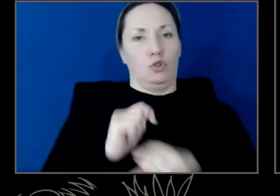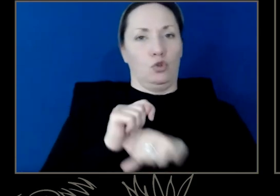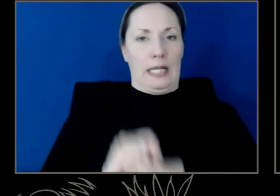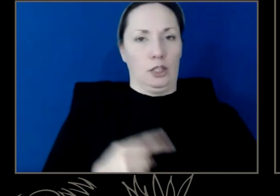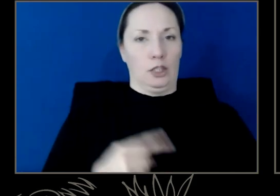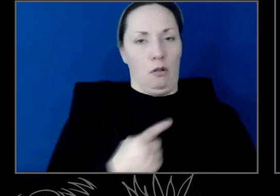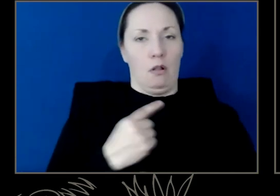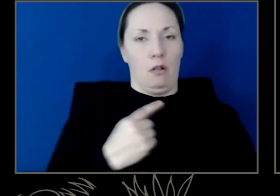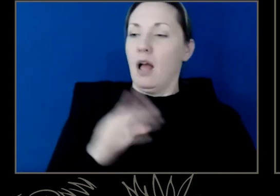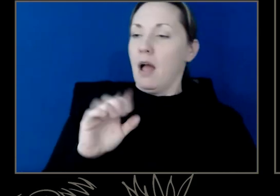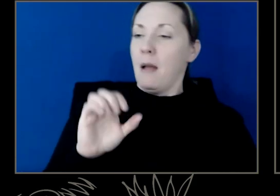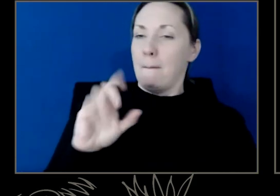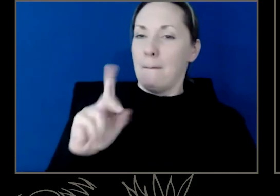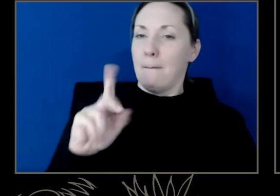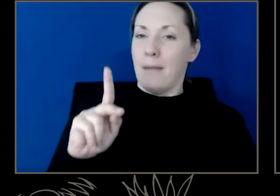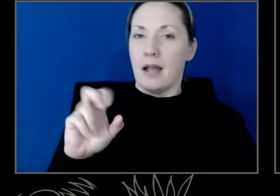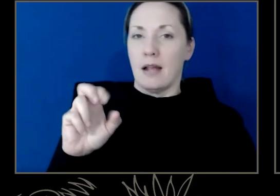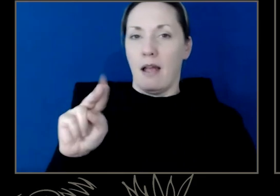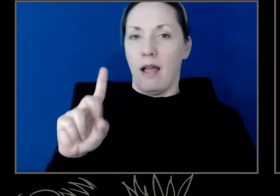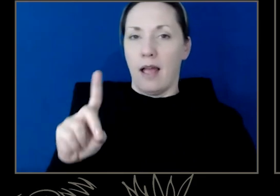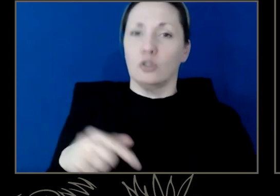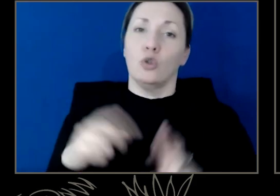almost call this like the backendless stack.